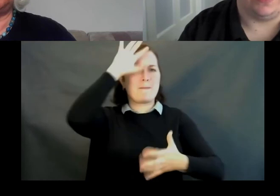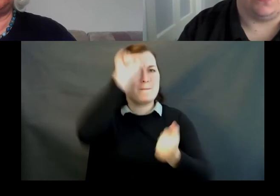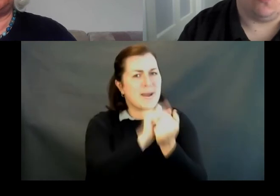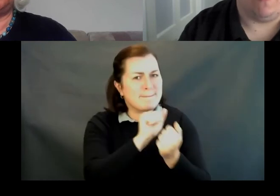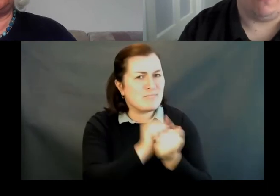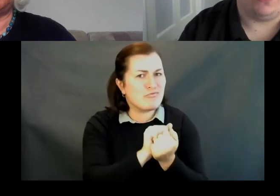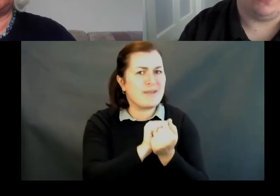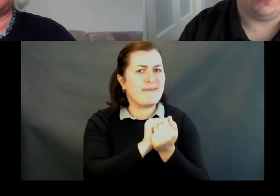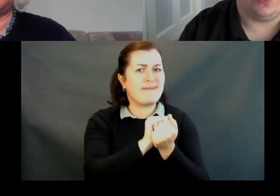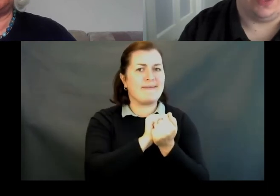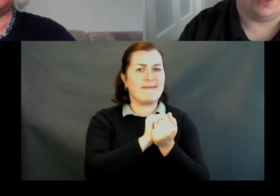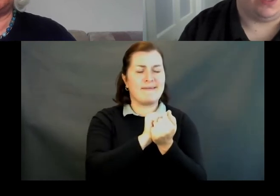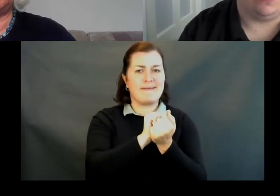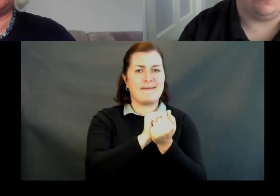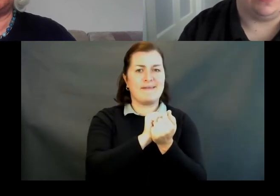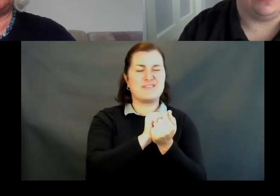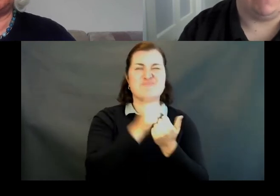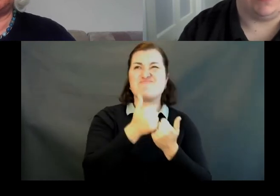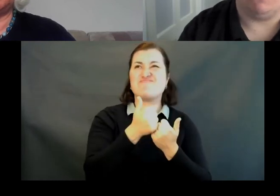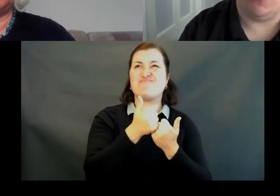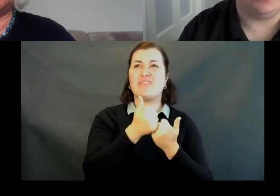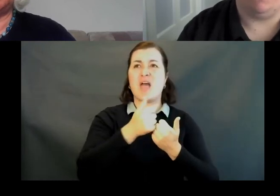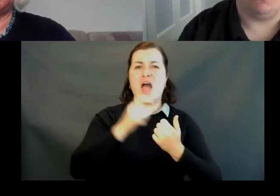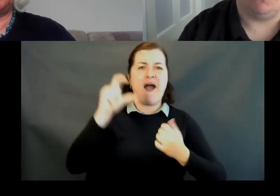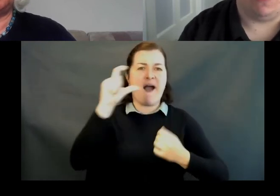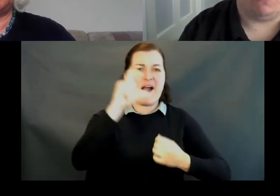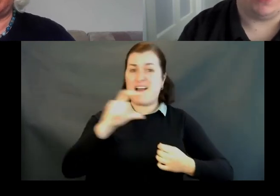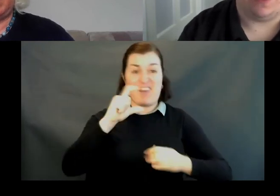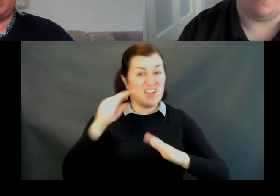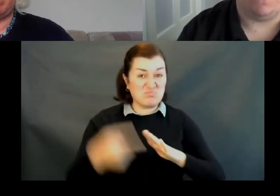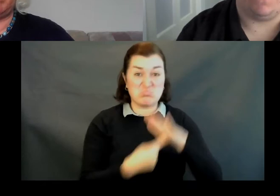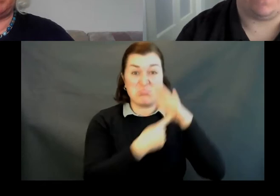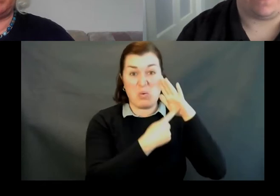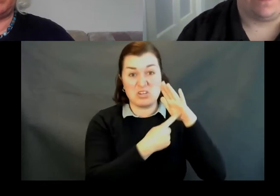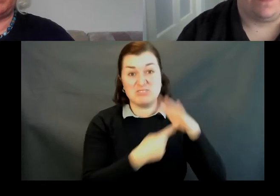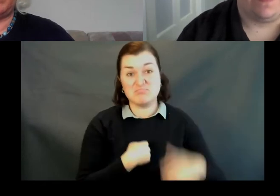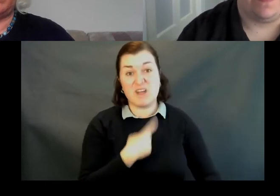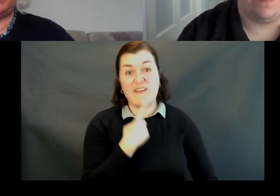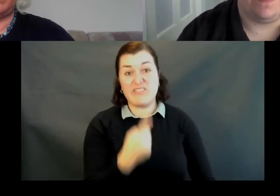it's almost, a colour is still just as important, I would say.